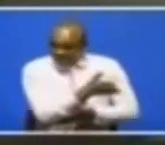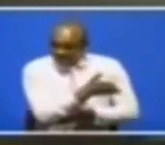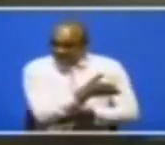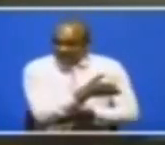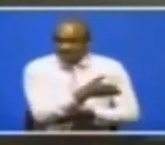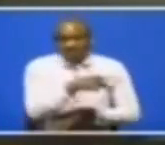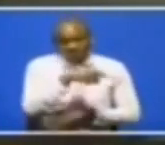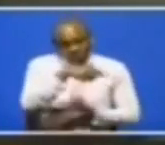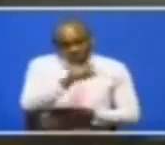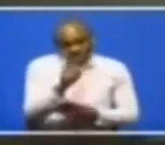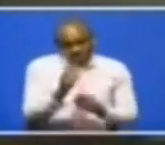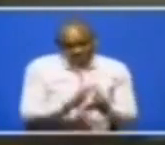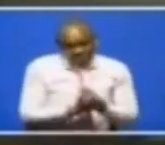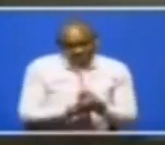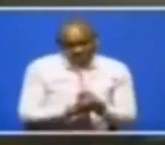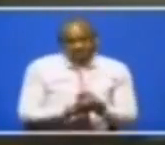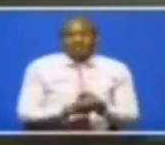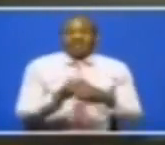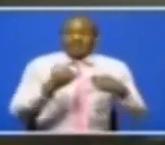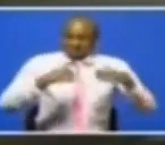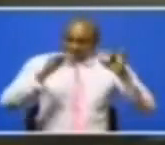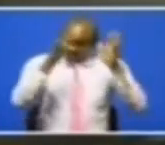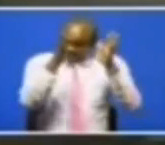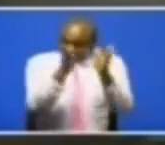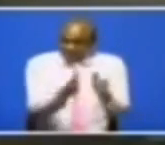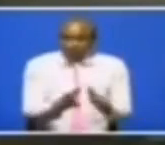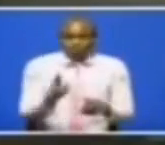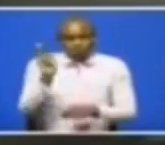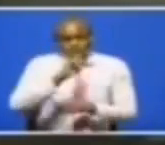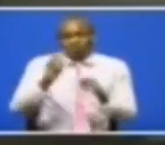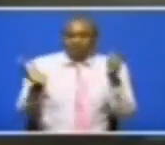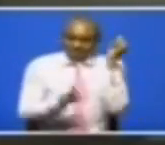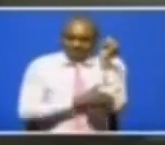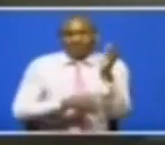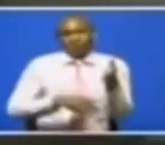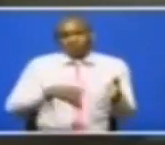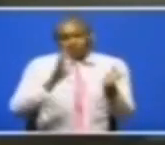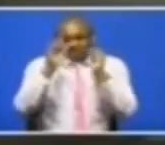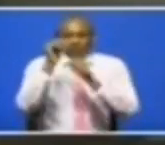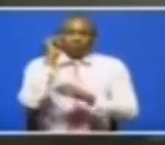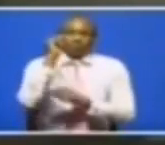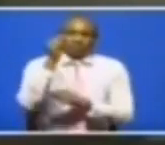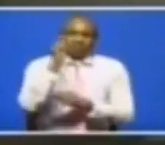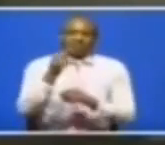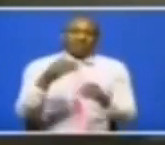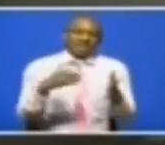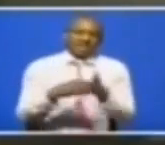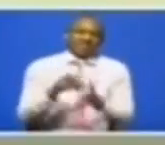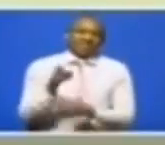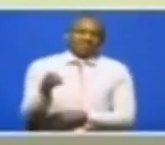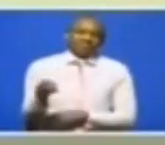aliye mgombea huru kwa kutumia mbinu mbaya za siasa dhidi yake.